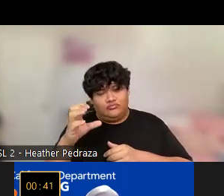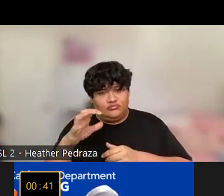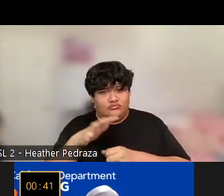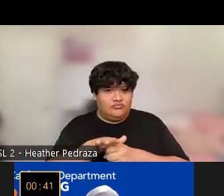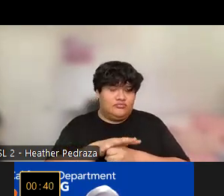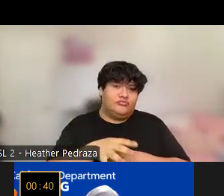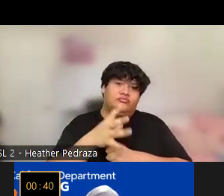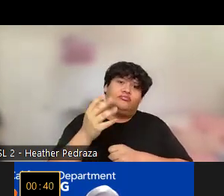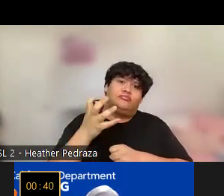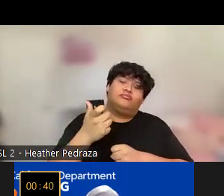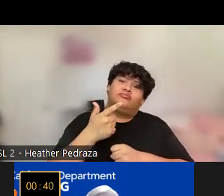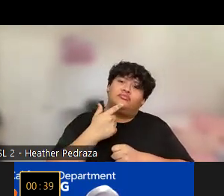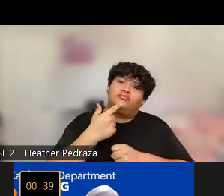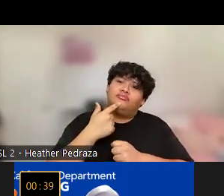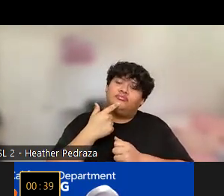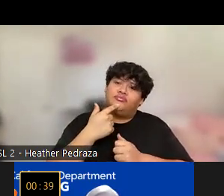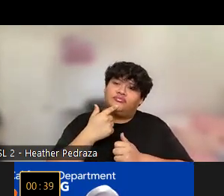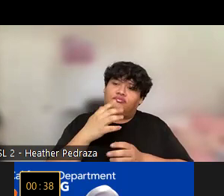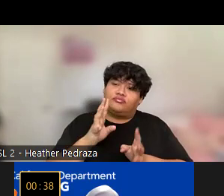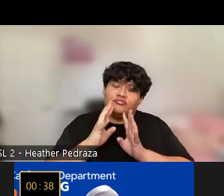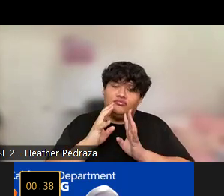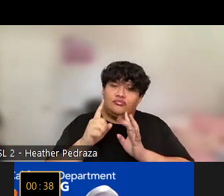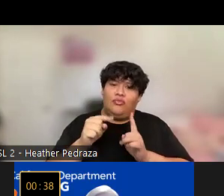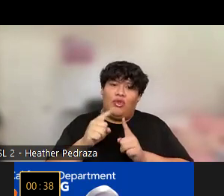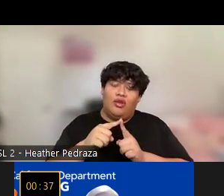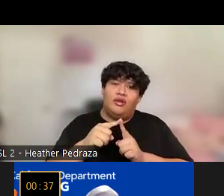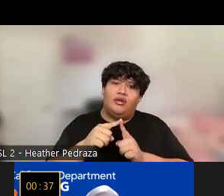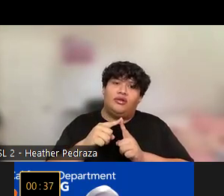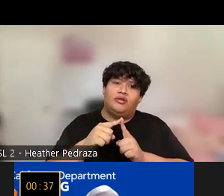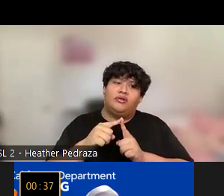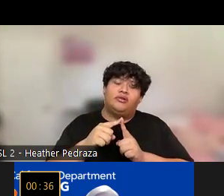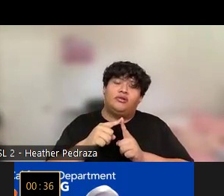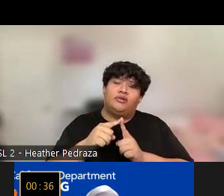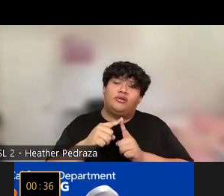And also wanted to talk about